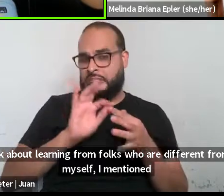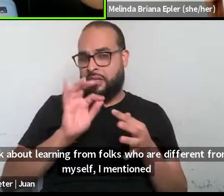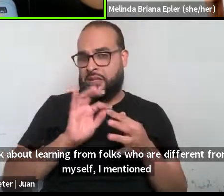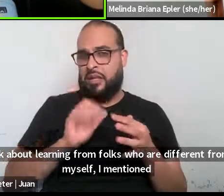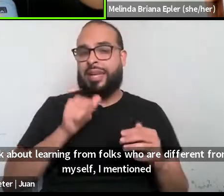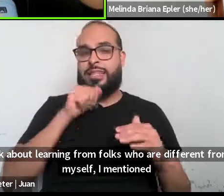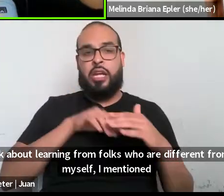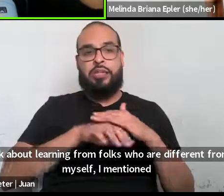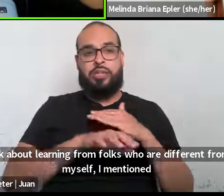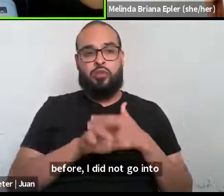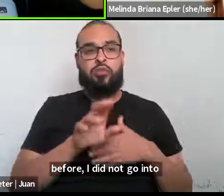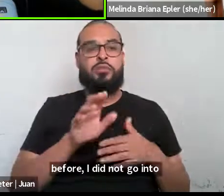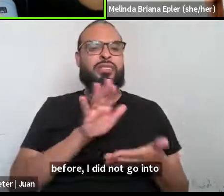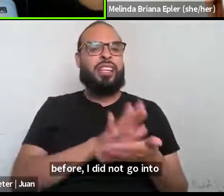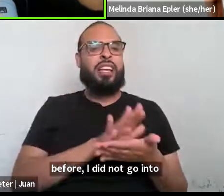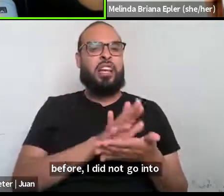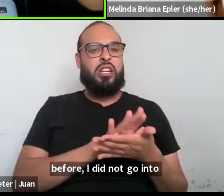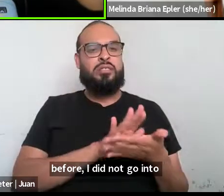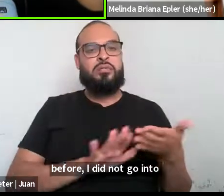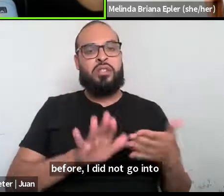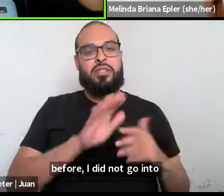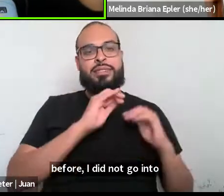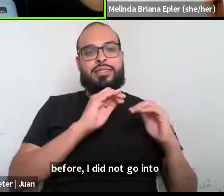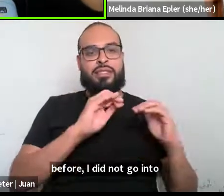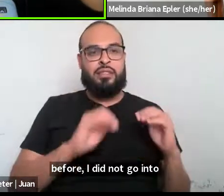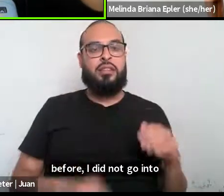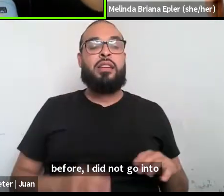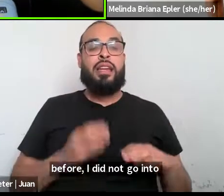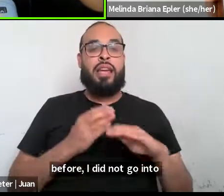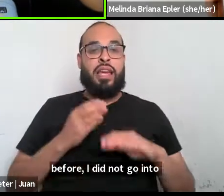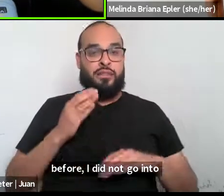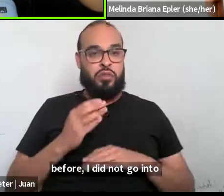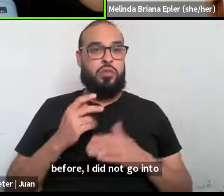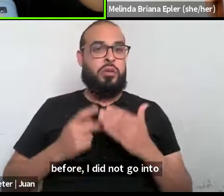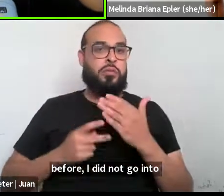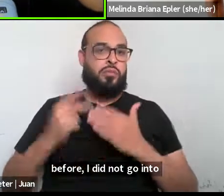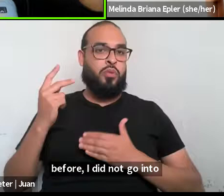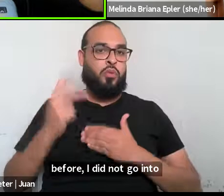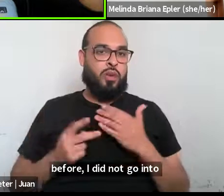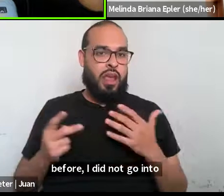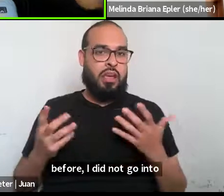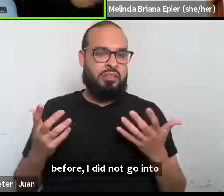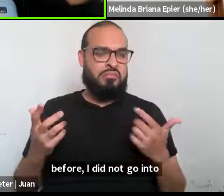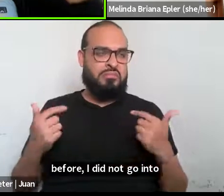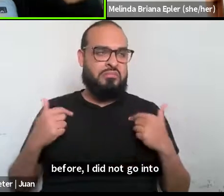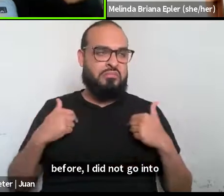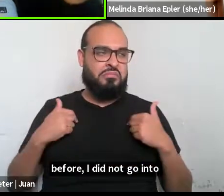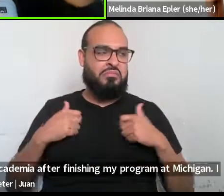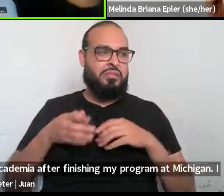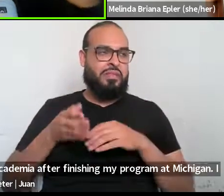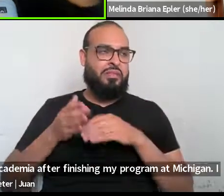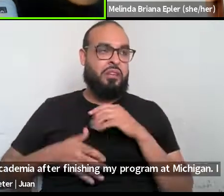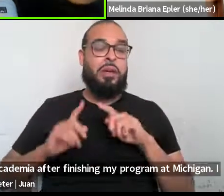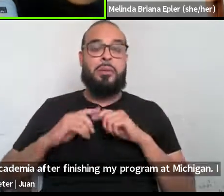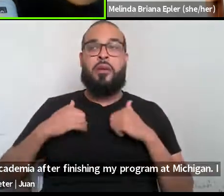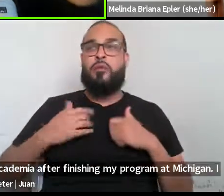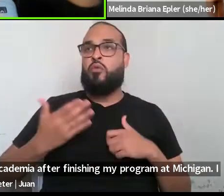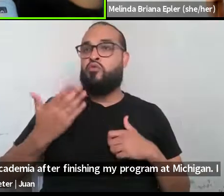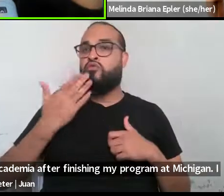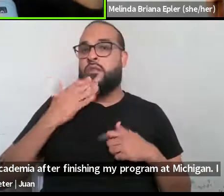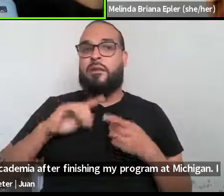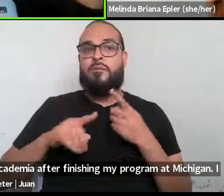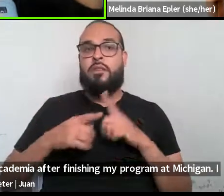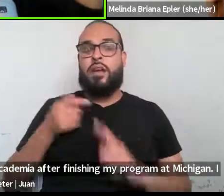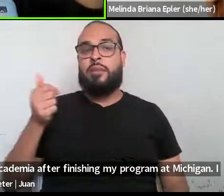program at Michigan. I went in a different direction. But I have a very close friend who is a tenured professor at a